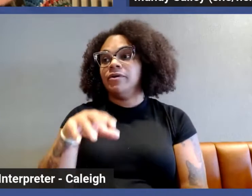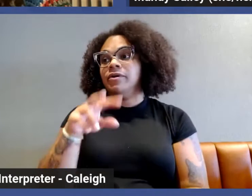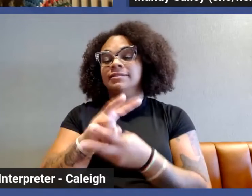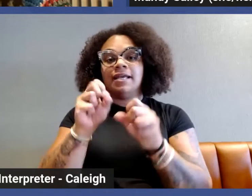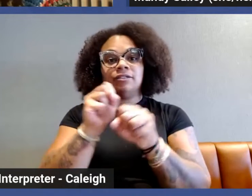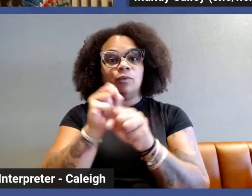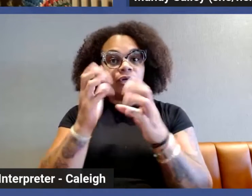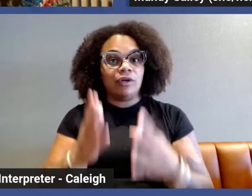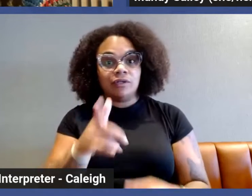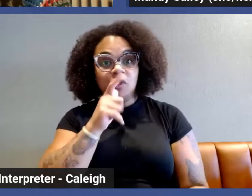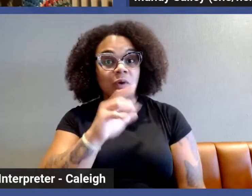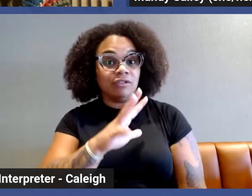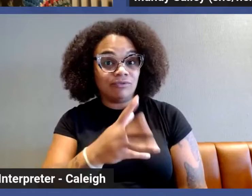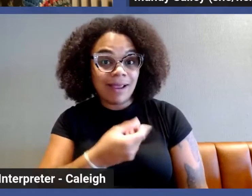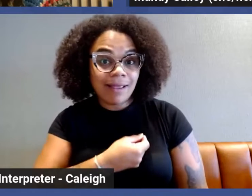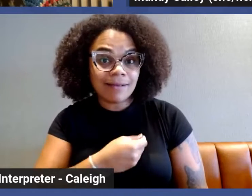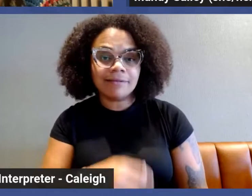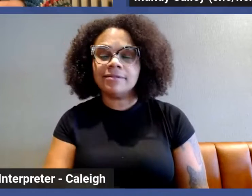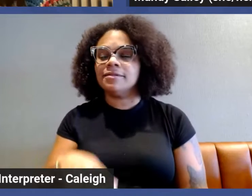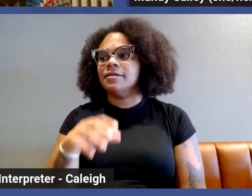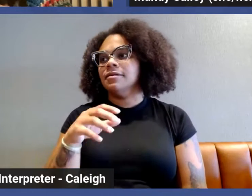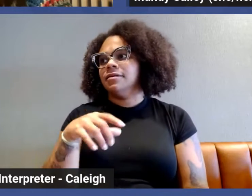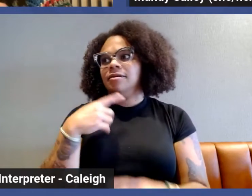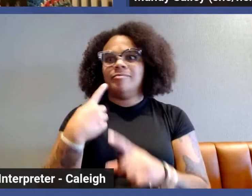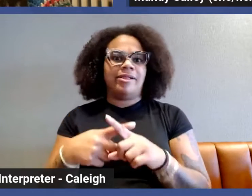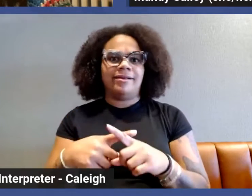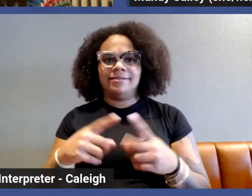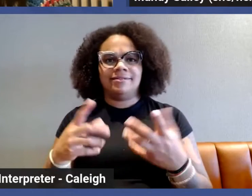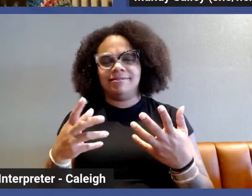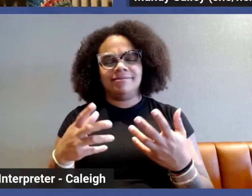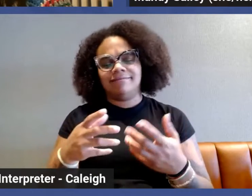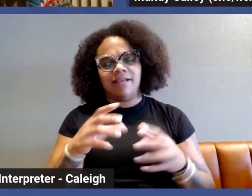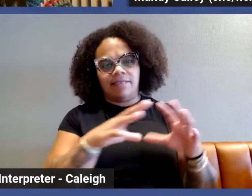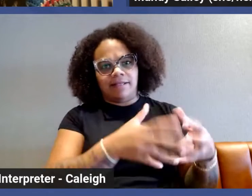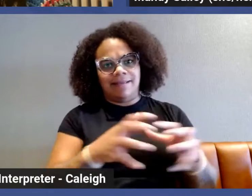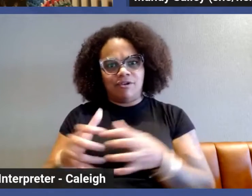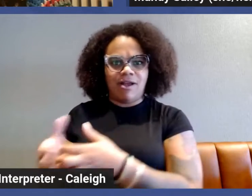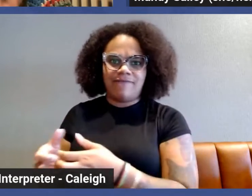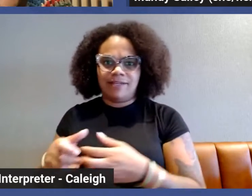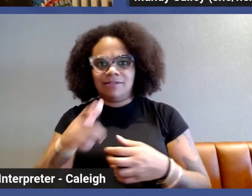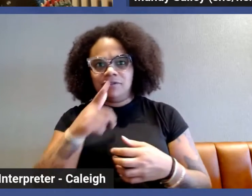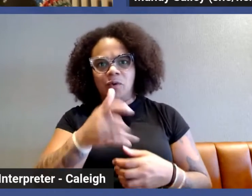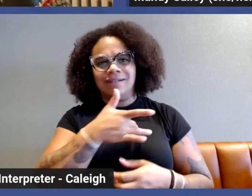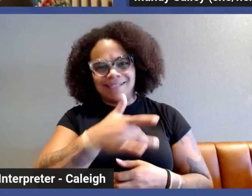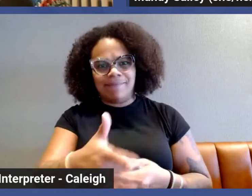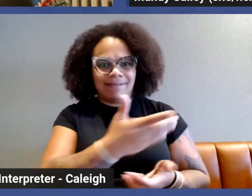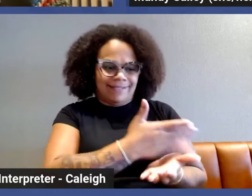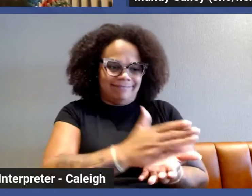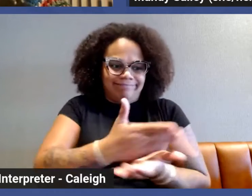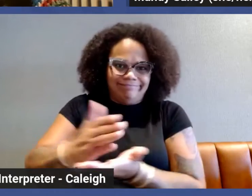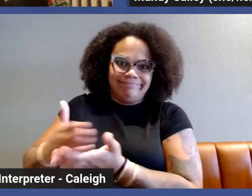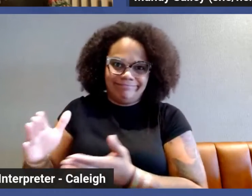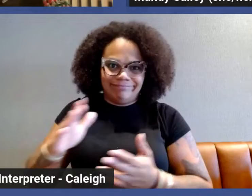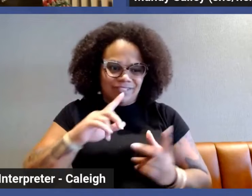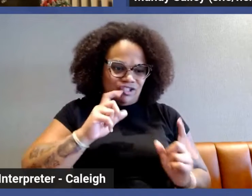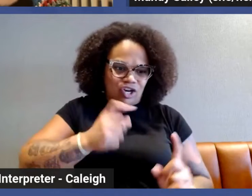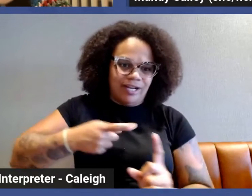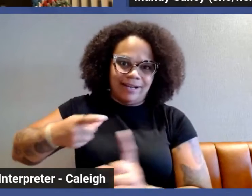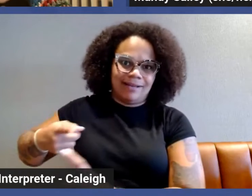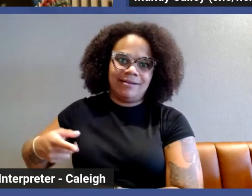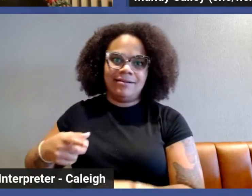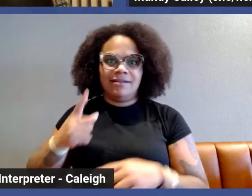and then also, the demographics that are almost always disproportionately targeted in moderation, but